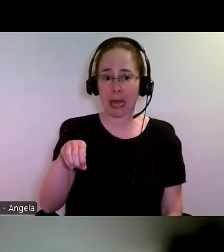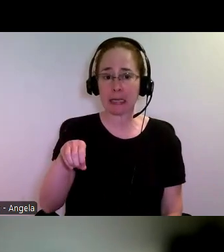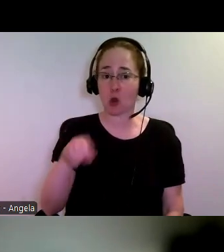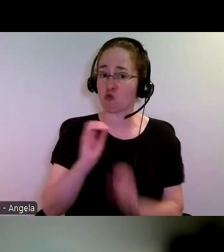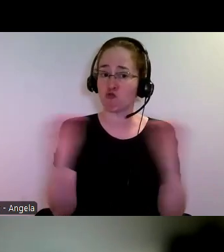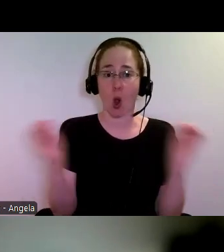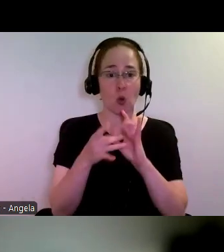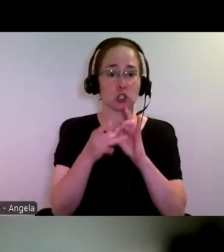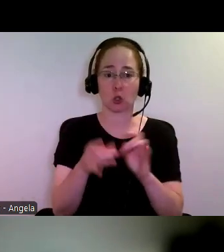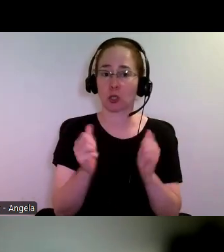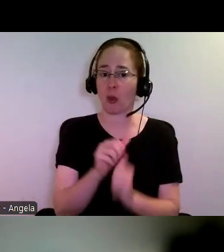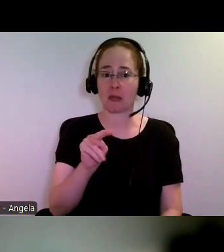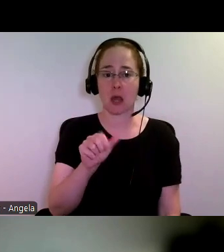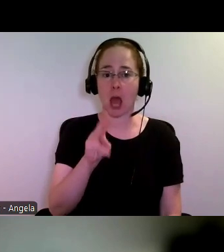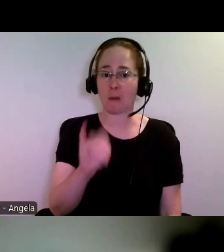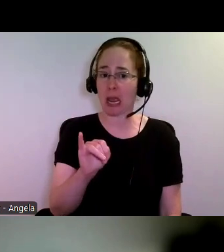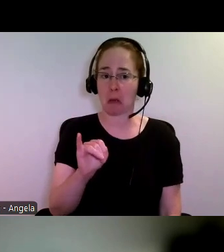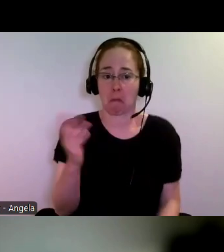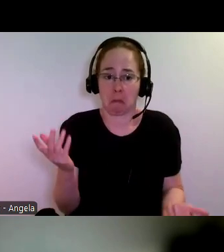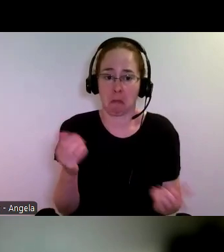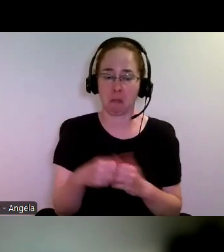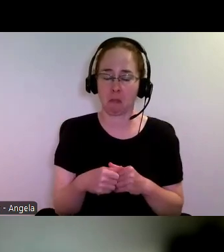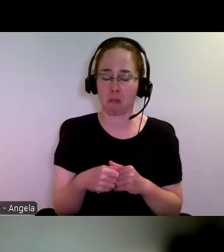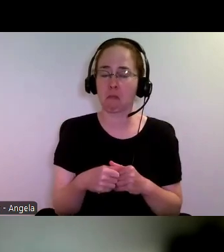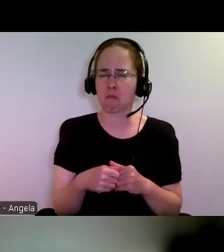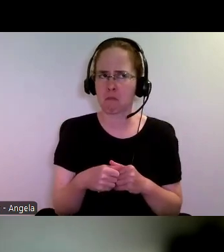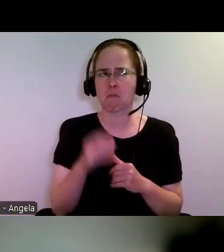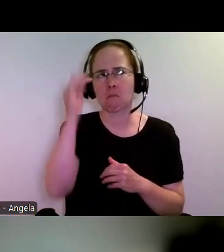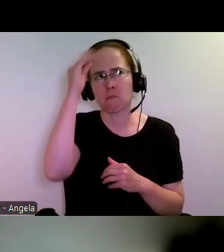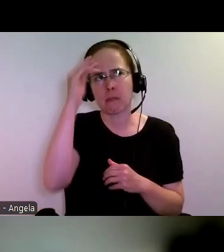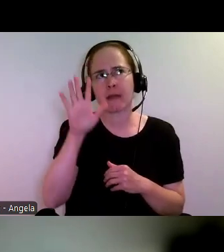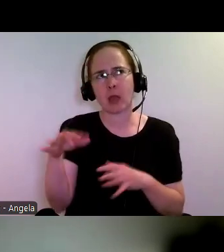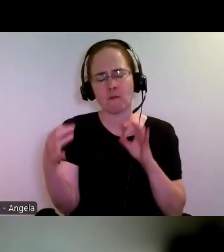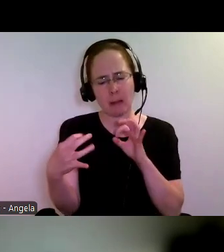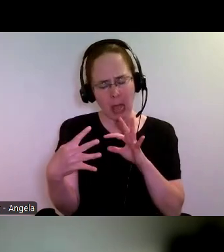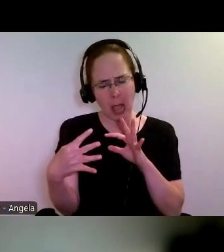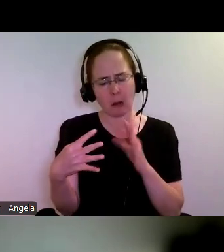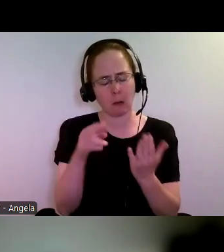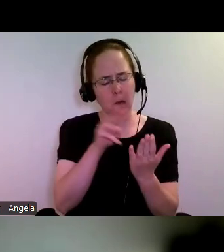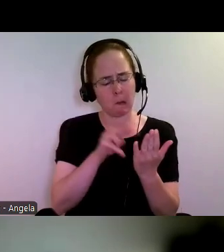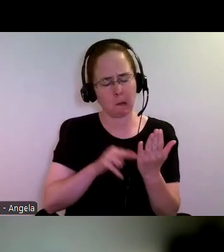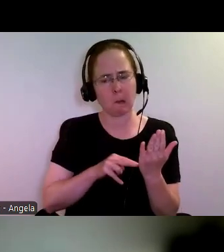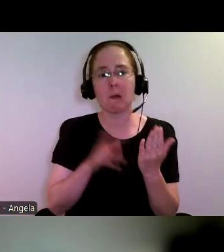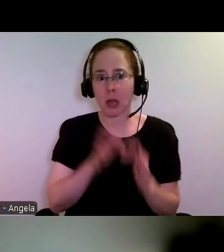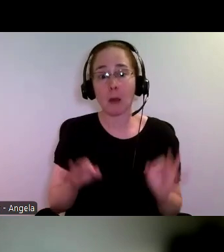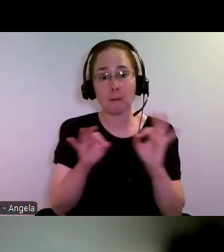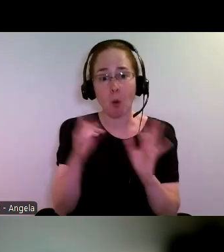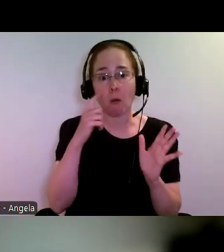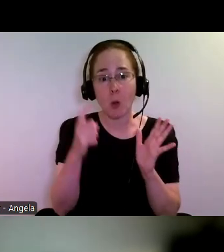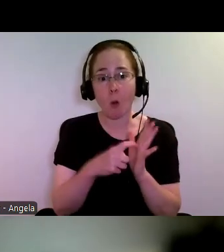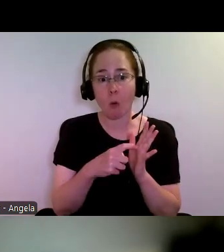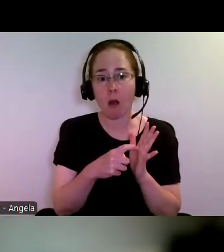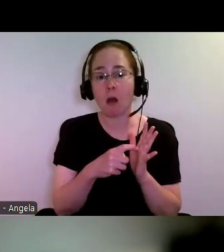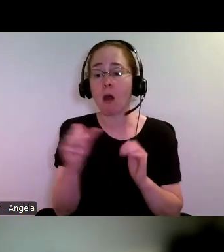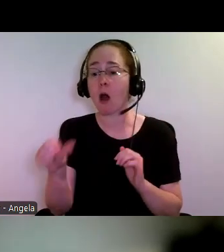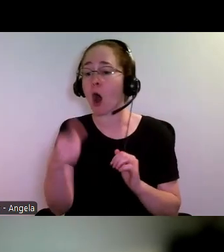no association to NAMI. So when we're thinking about some of the feedback that came in from the survey, I think that's important to note what other